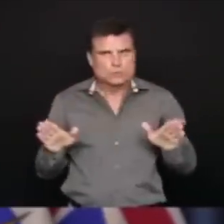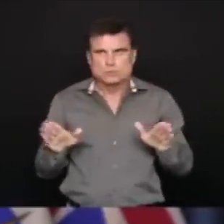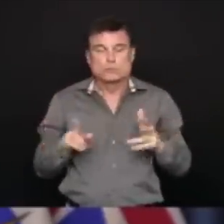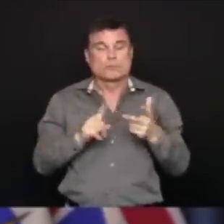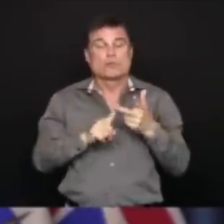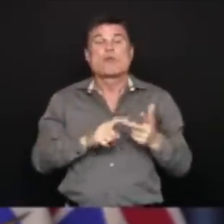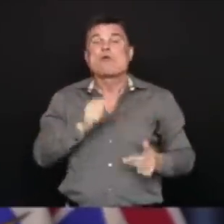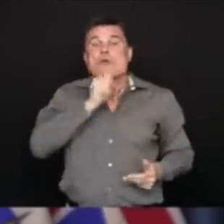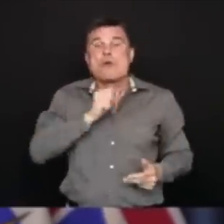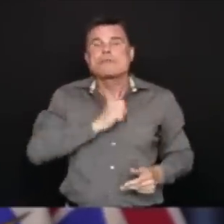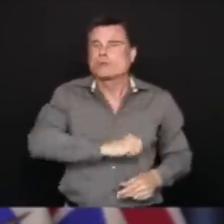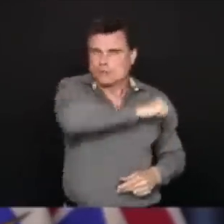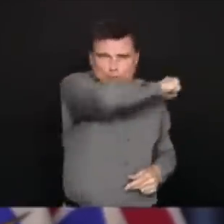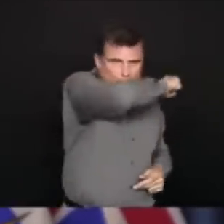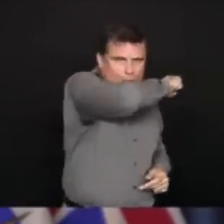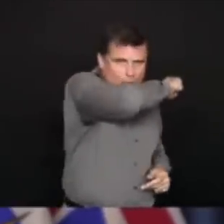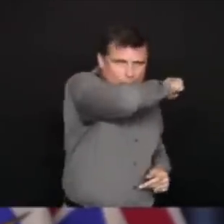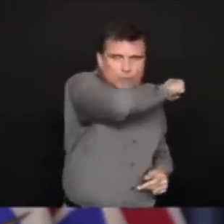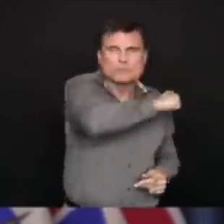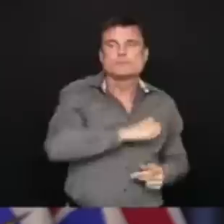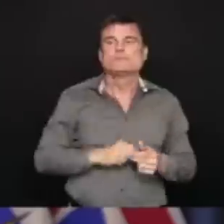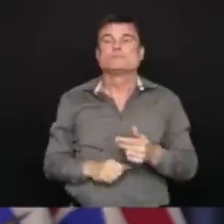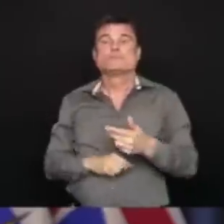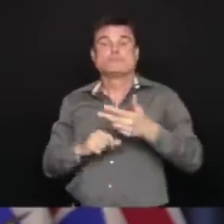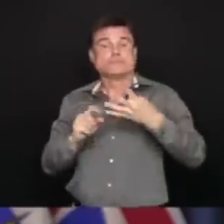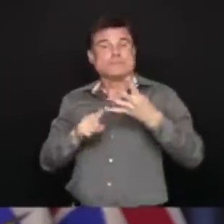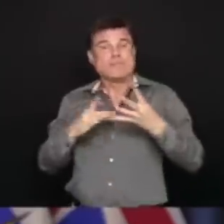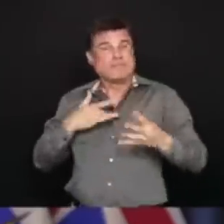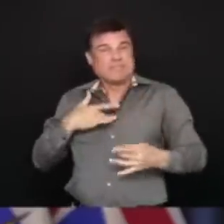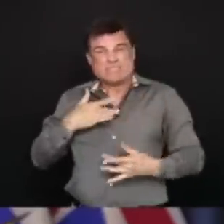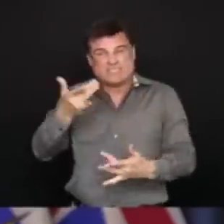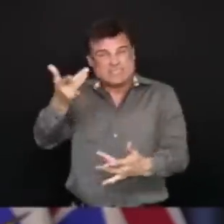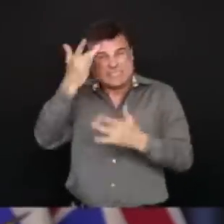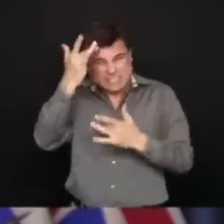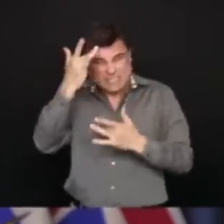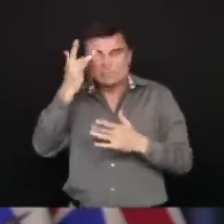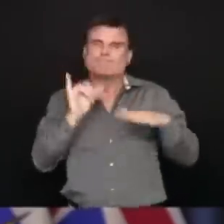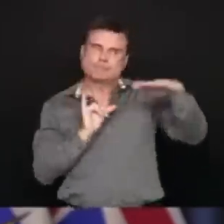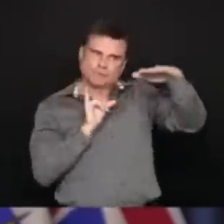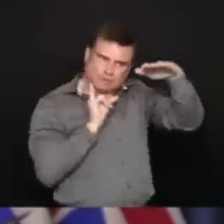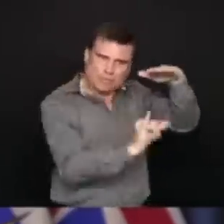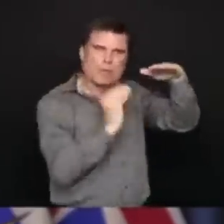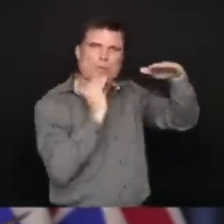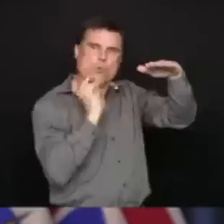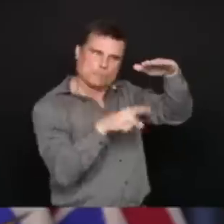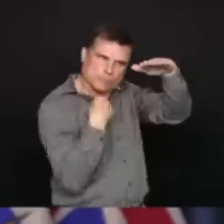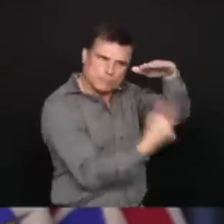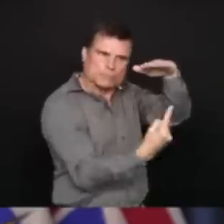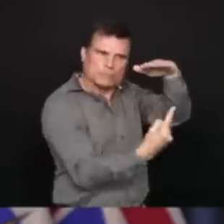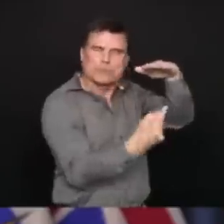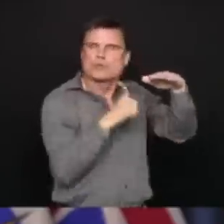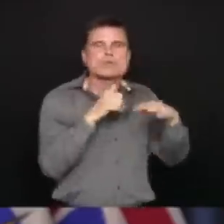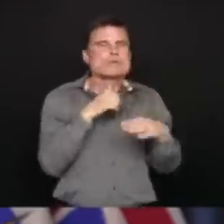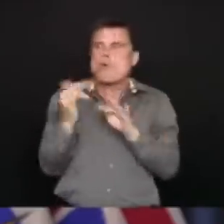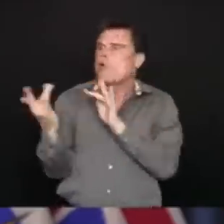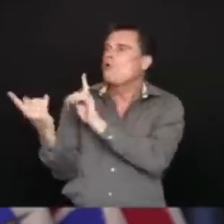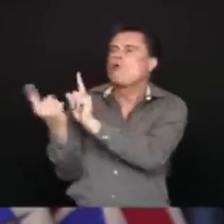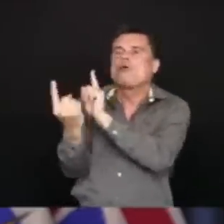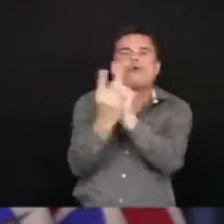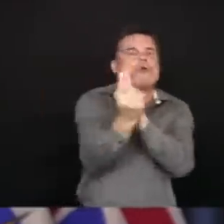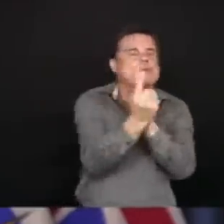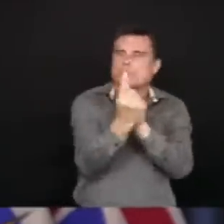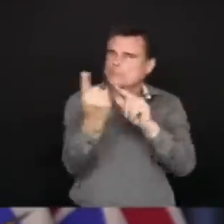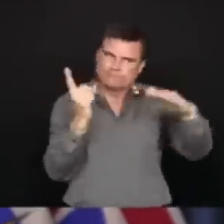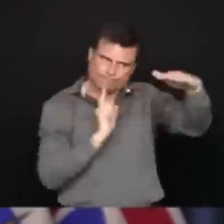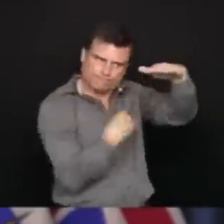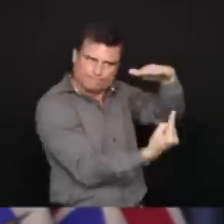symptoms at all, staying home, staying away from others, and importantly right now, continuing to keep a safe distance from